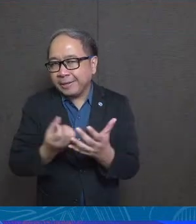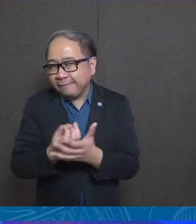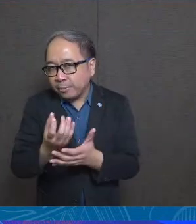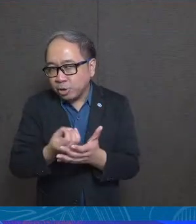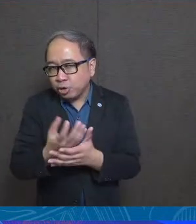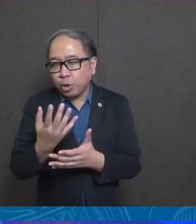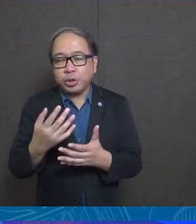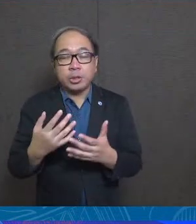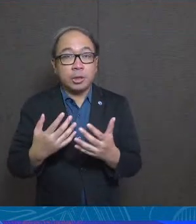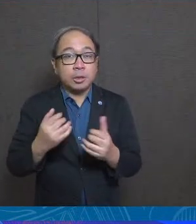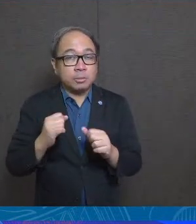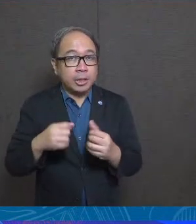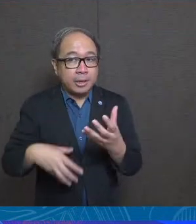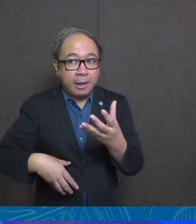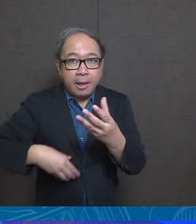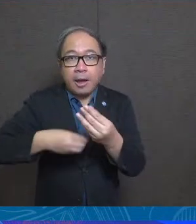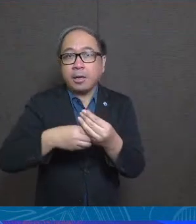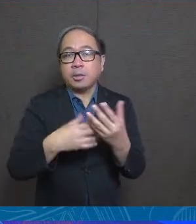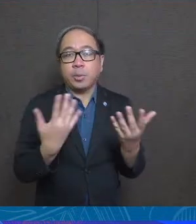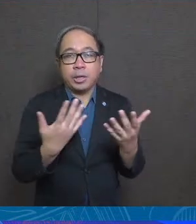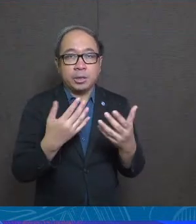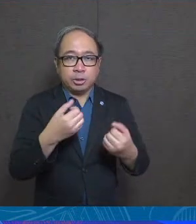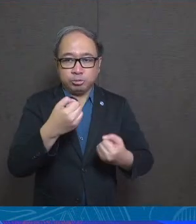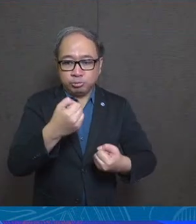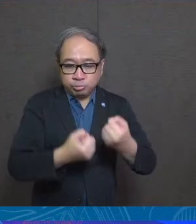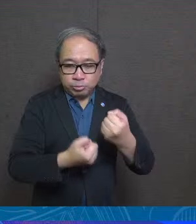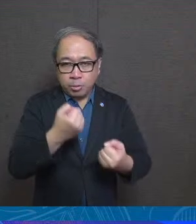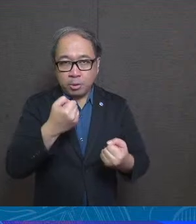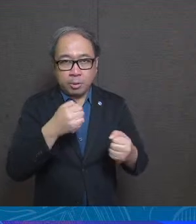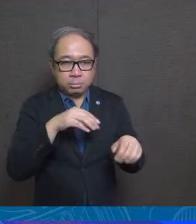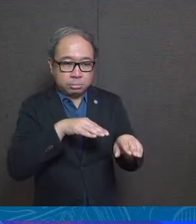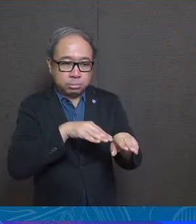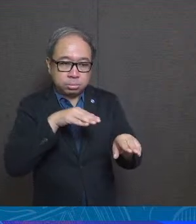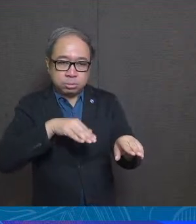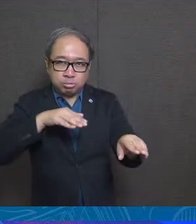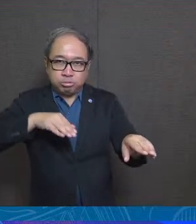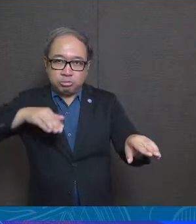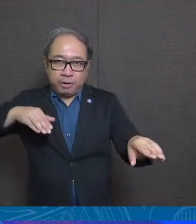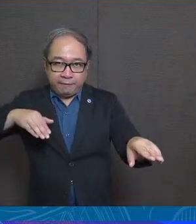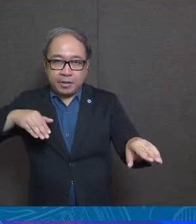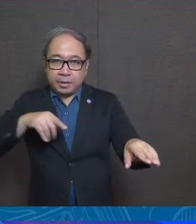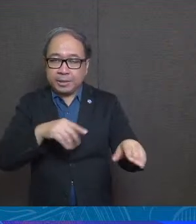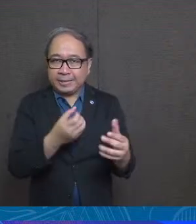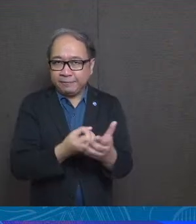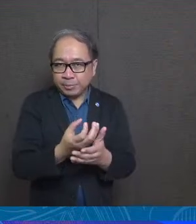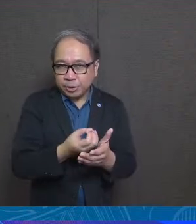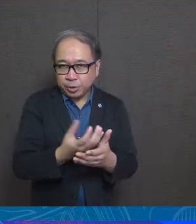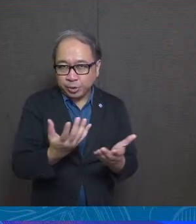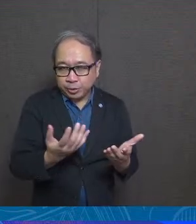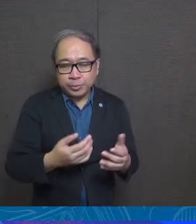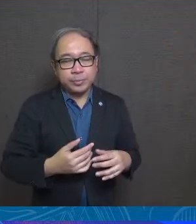overlap the traffic information. So let's wait.